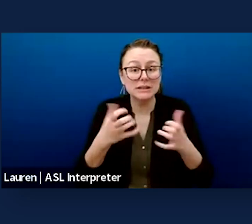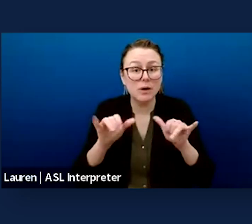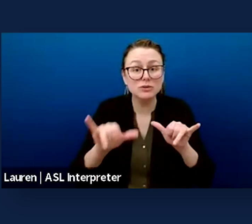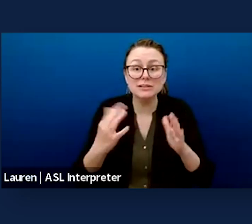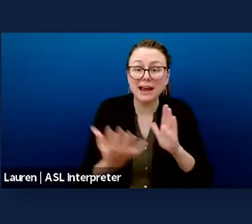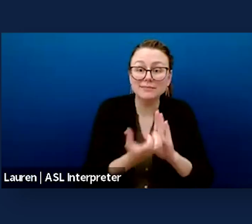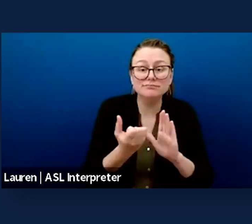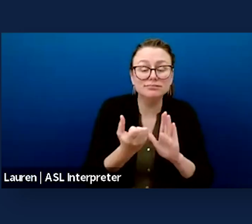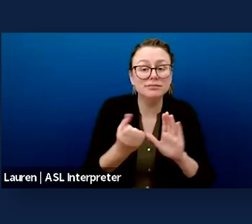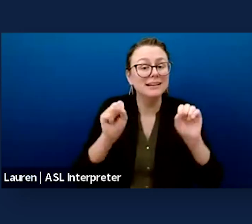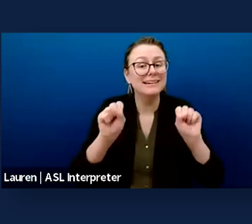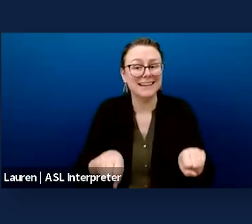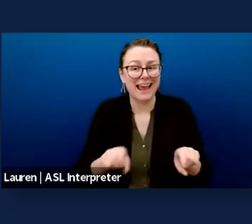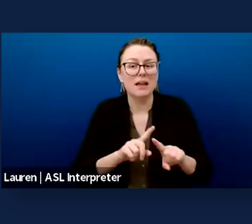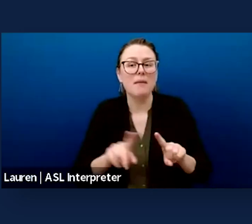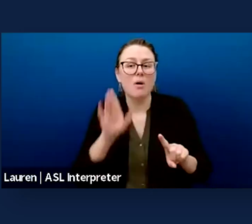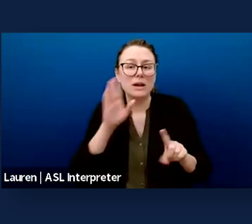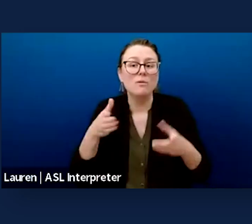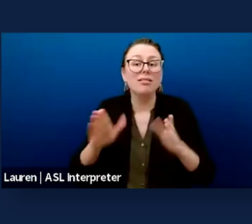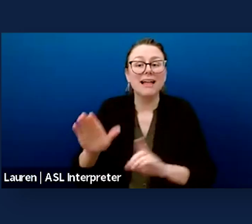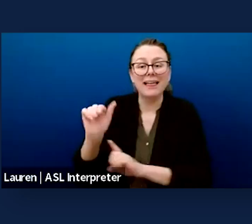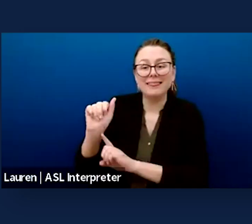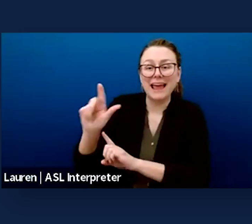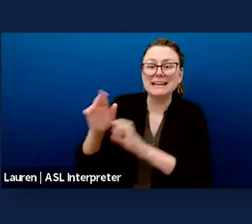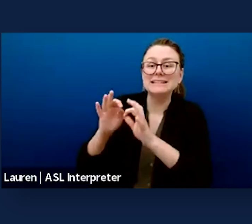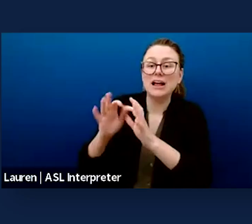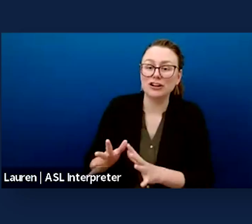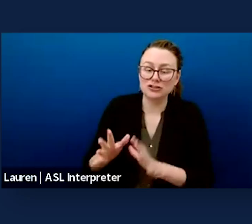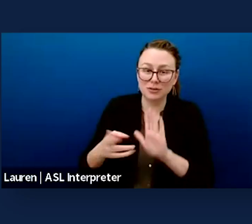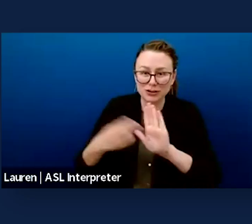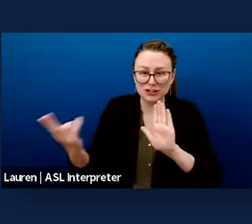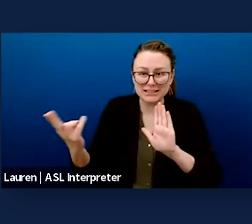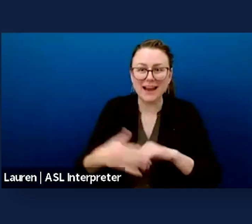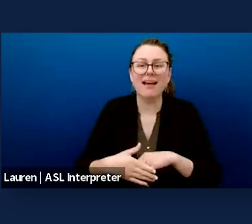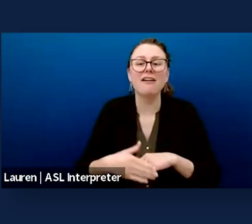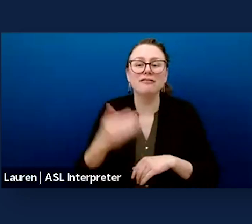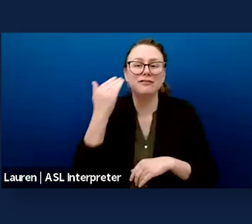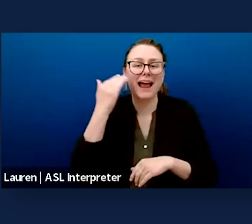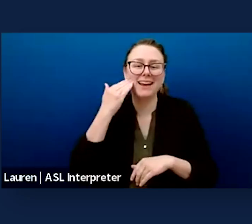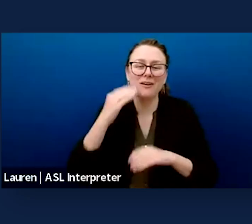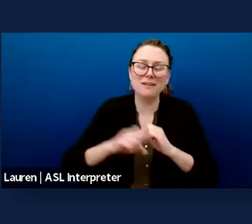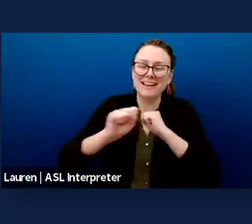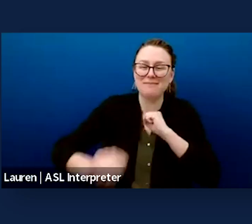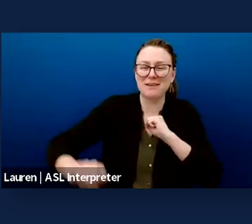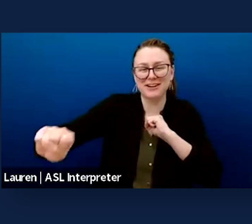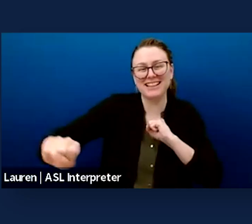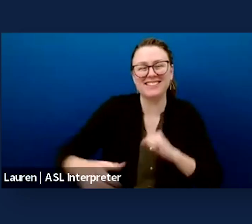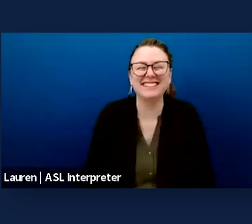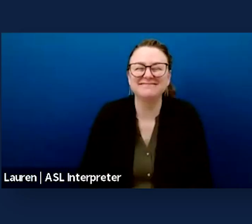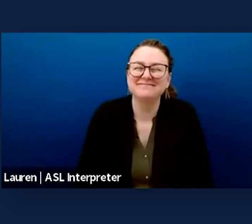stick around for a little bit, but we'll let our ASL interpreters sign off, because I know we've kept them for a little while